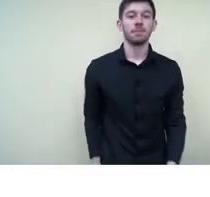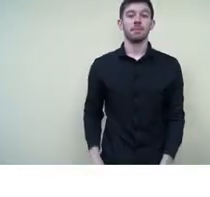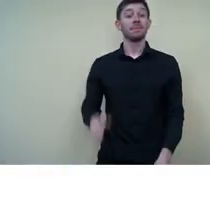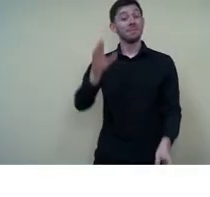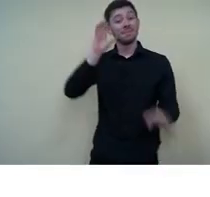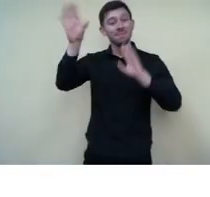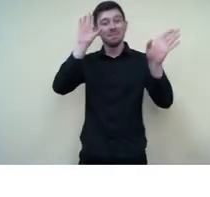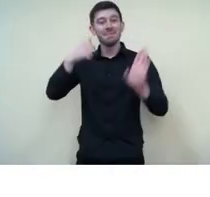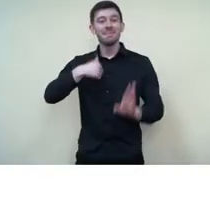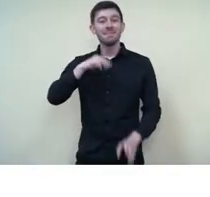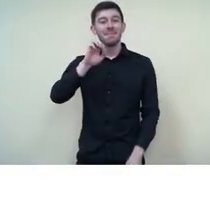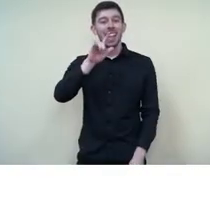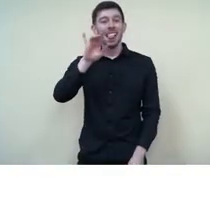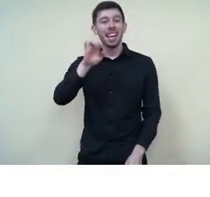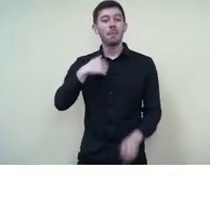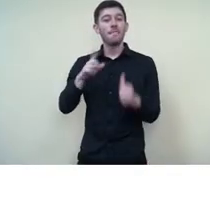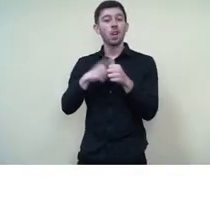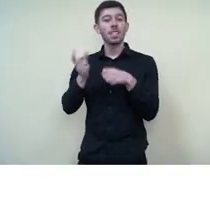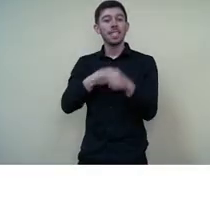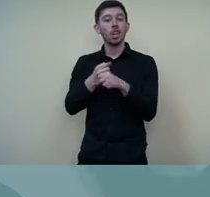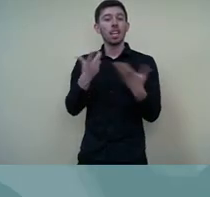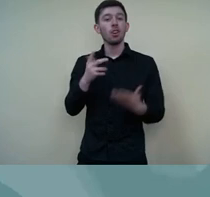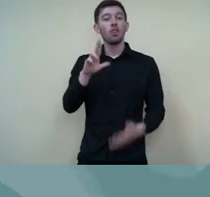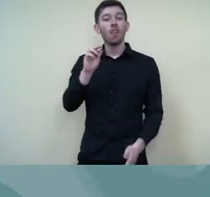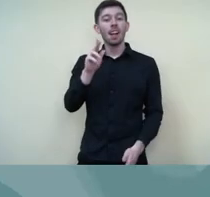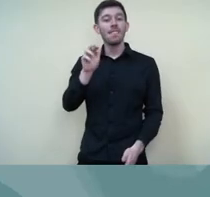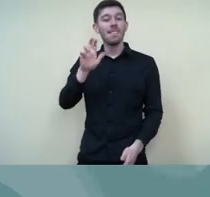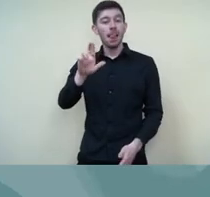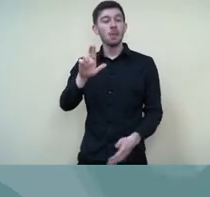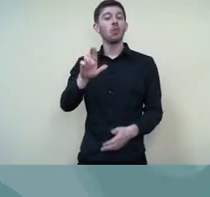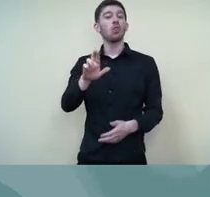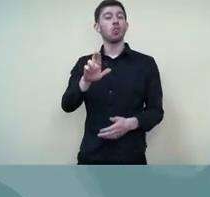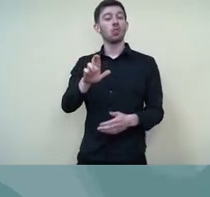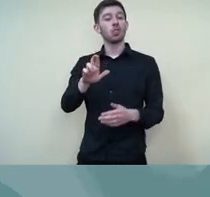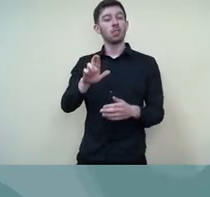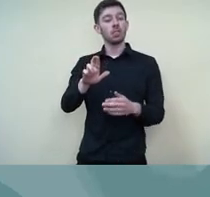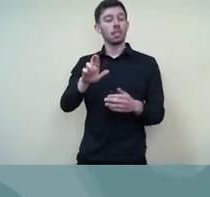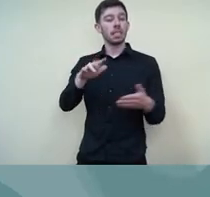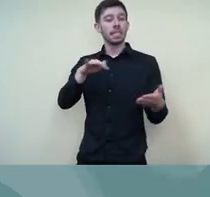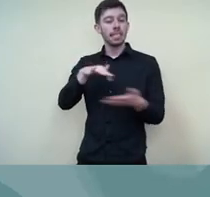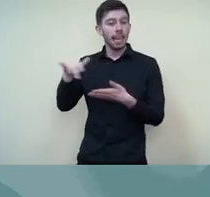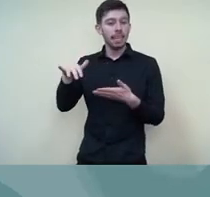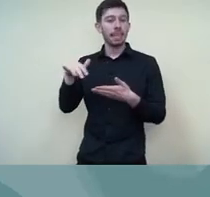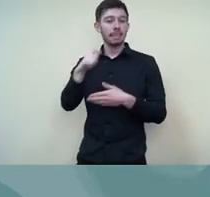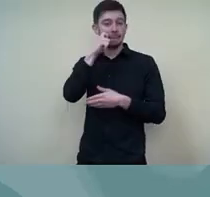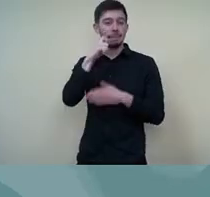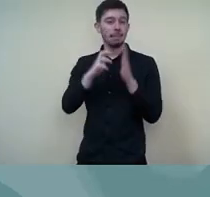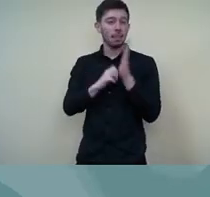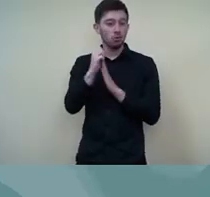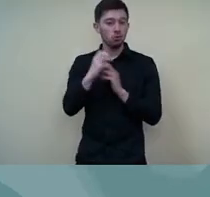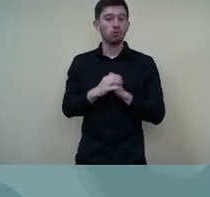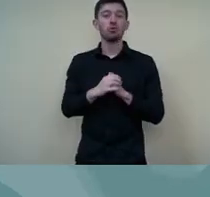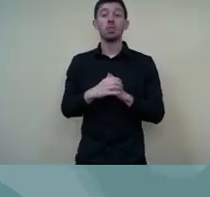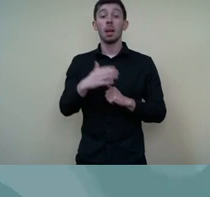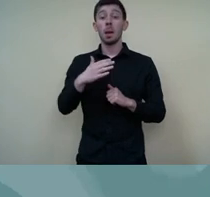Hi guys, I'm Ellie. I am a first year at Rockefeller studying tumor initiation in the context of skin cancer.